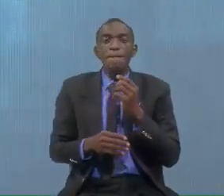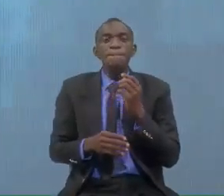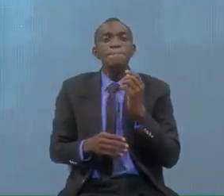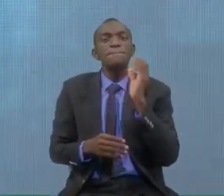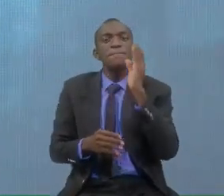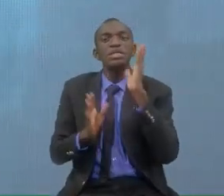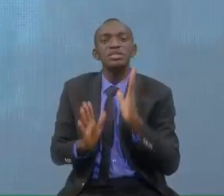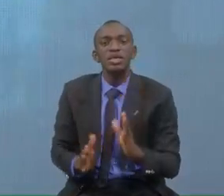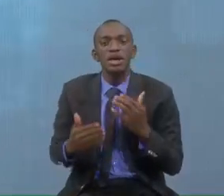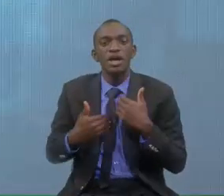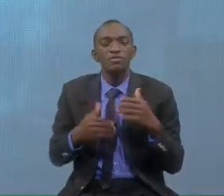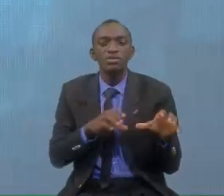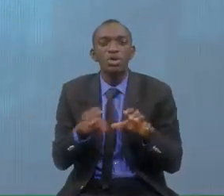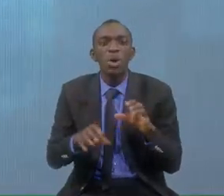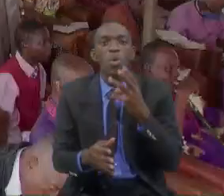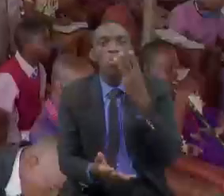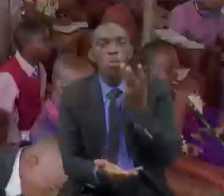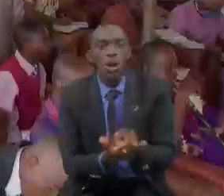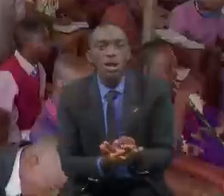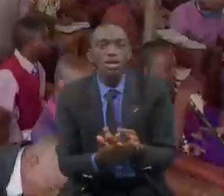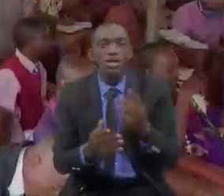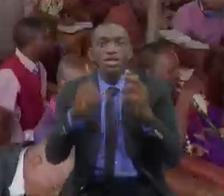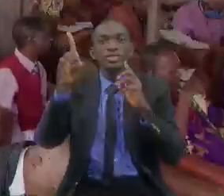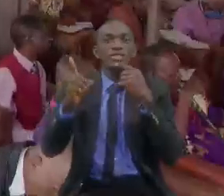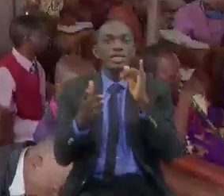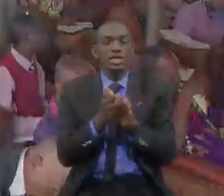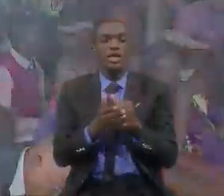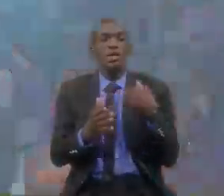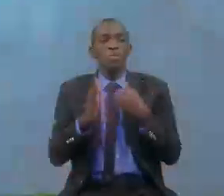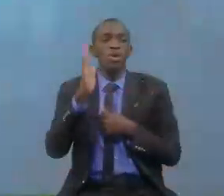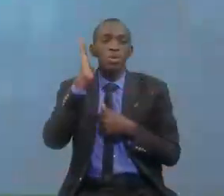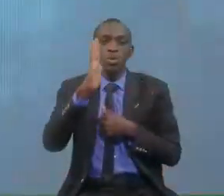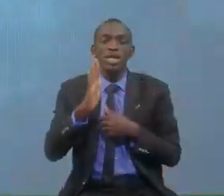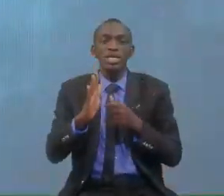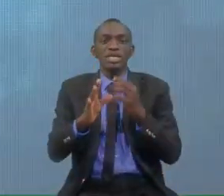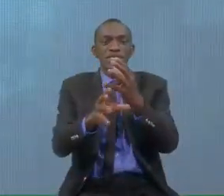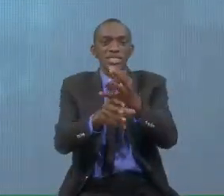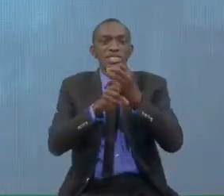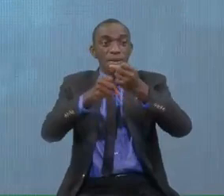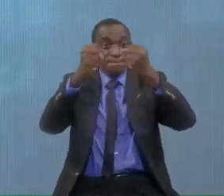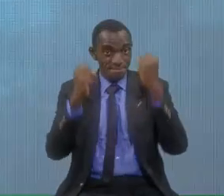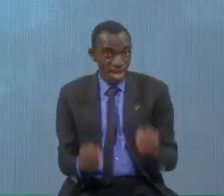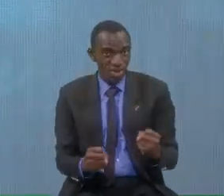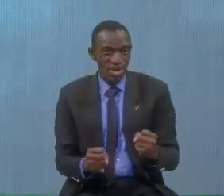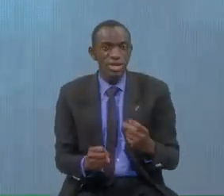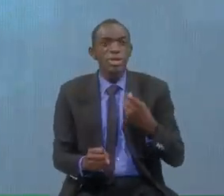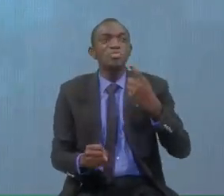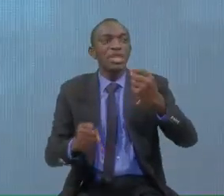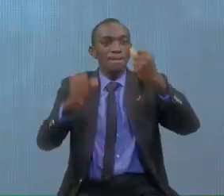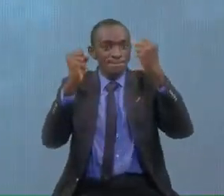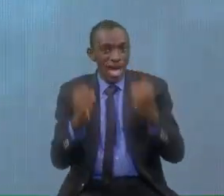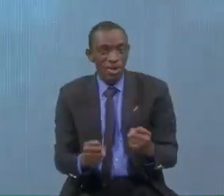power. Today, he shall receive power. Amen. The power that will challenge